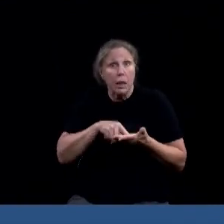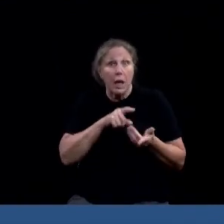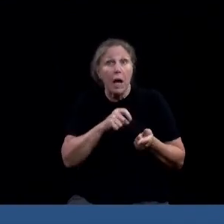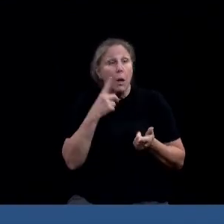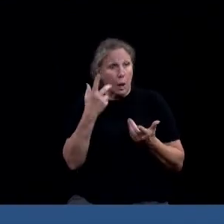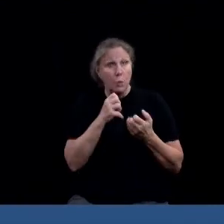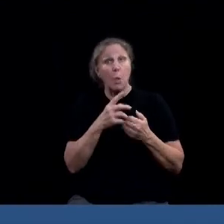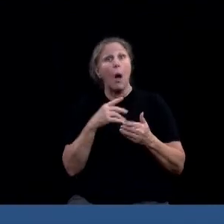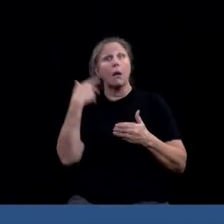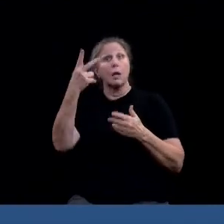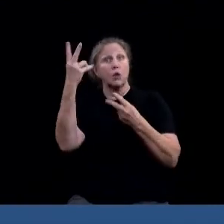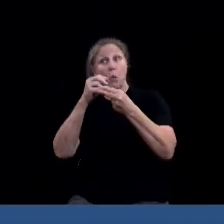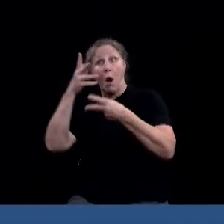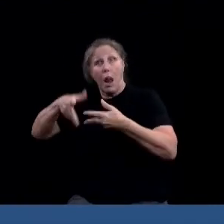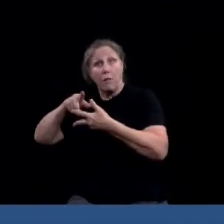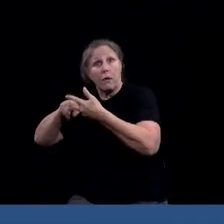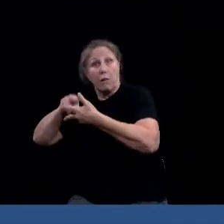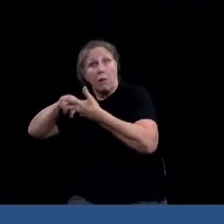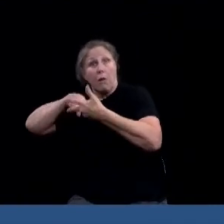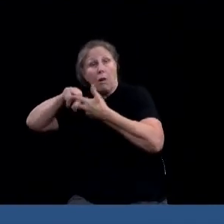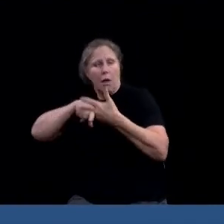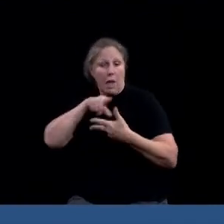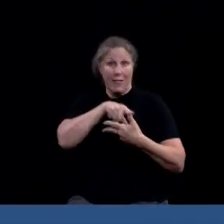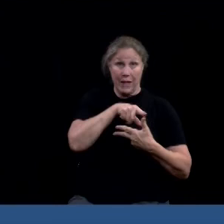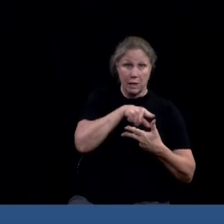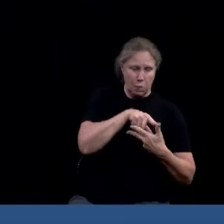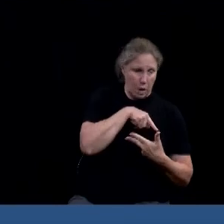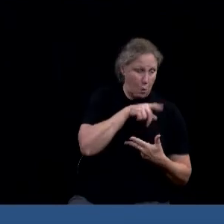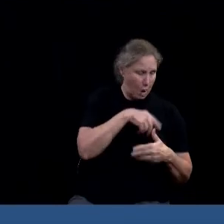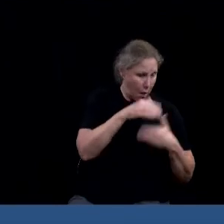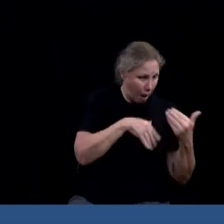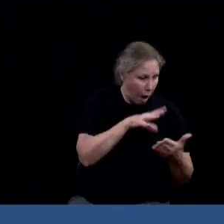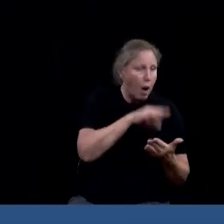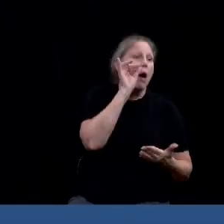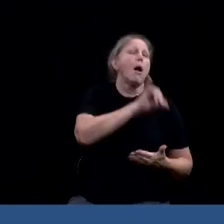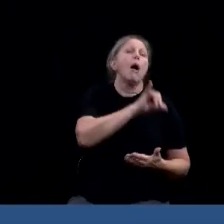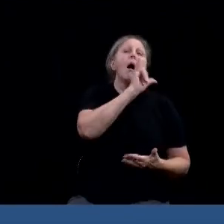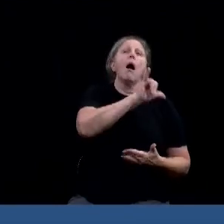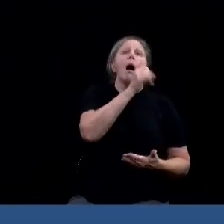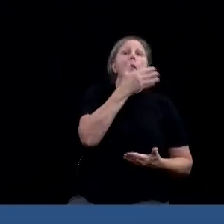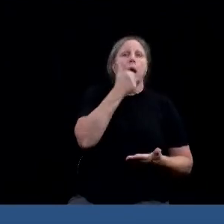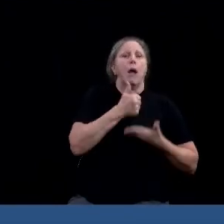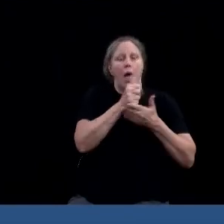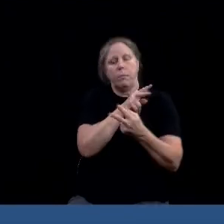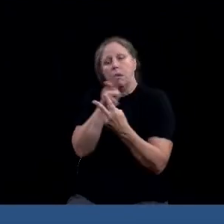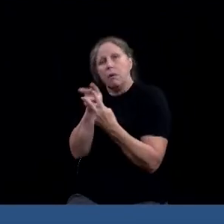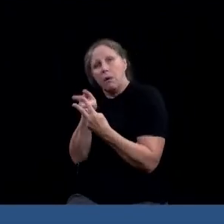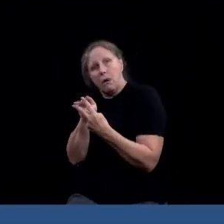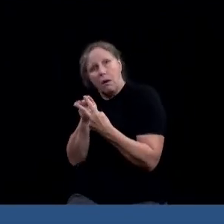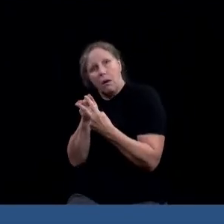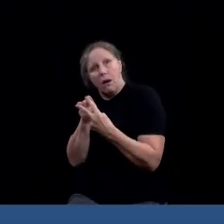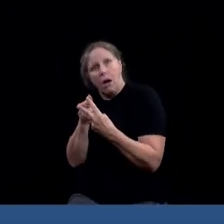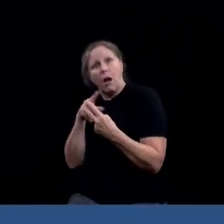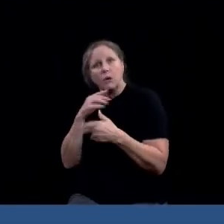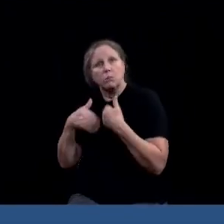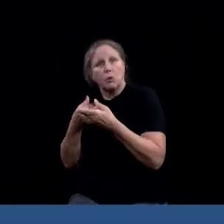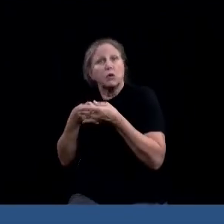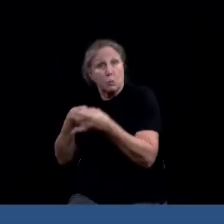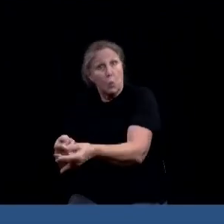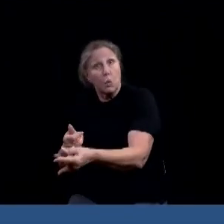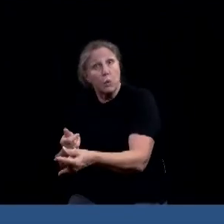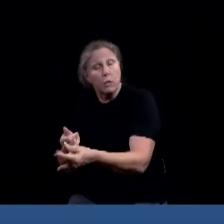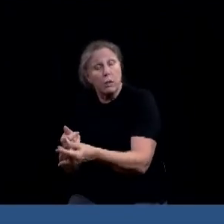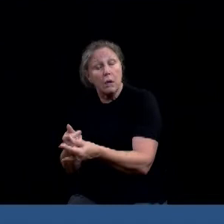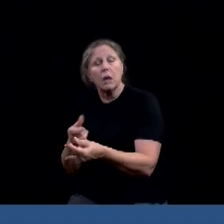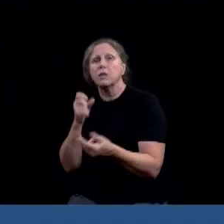from this process that we can address ahead of time for our other 2 properties? So everybody's been real agreeable, but I think until